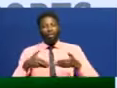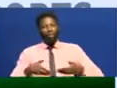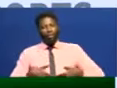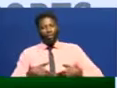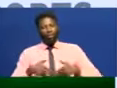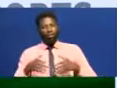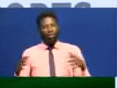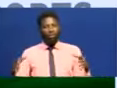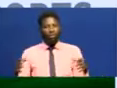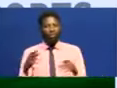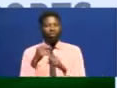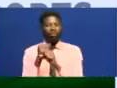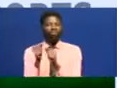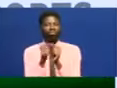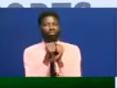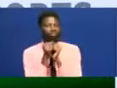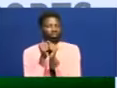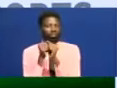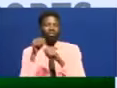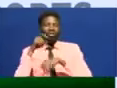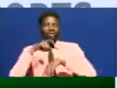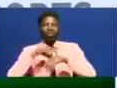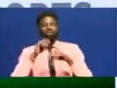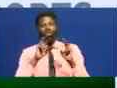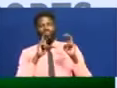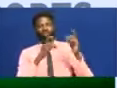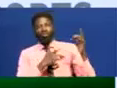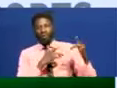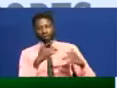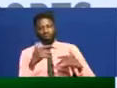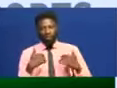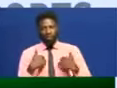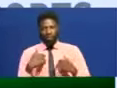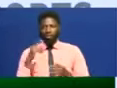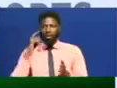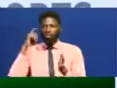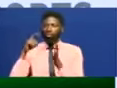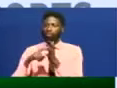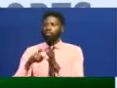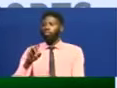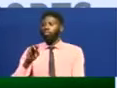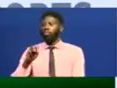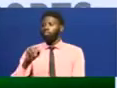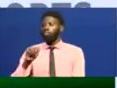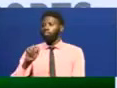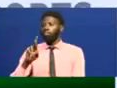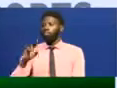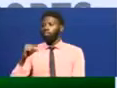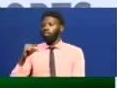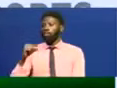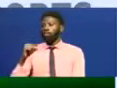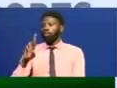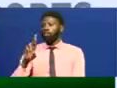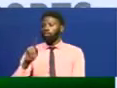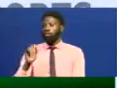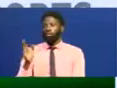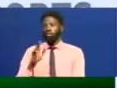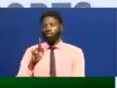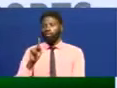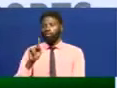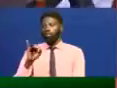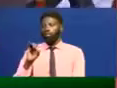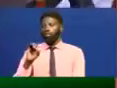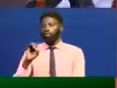around the various issues of concern for us. And I want to acknowledge Margaret here, Margaret Kiogora, as